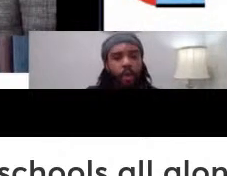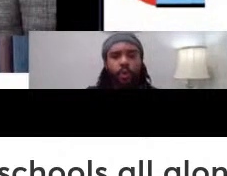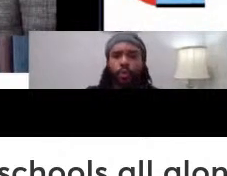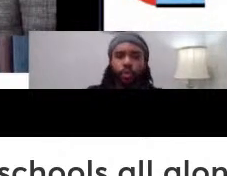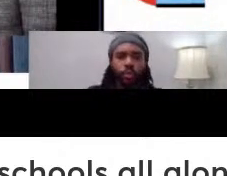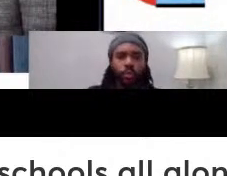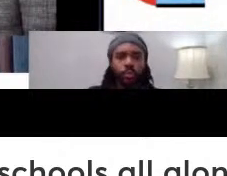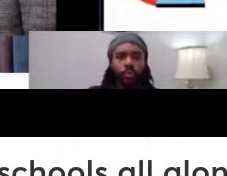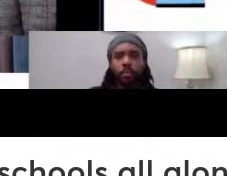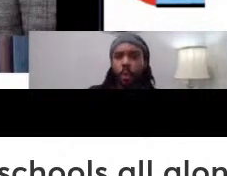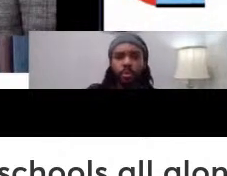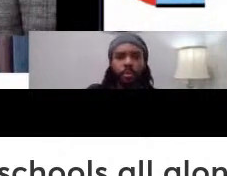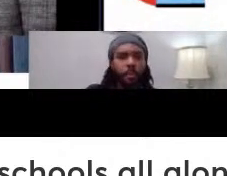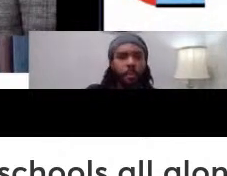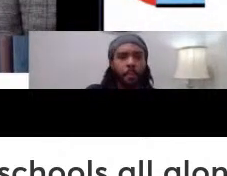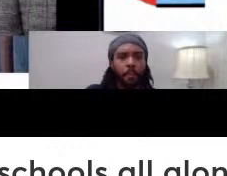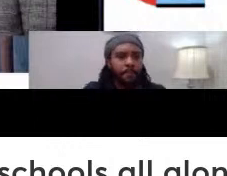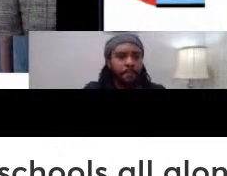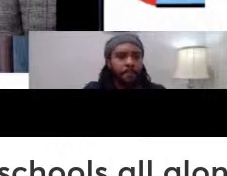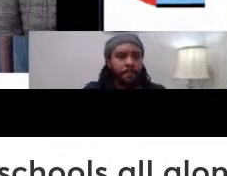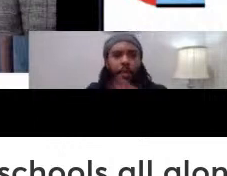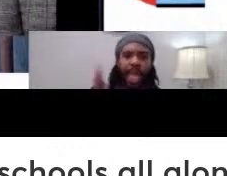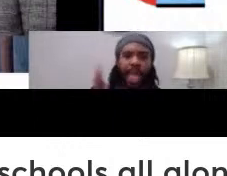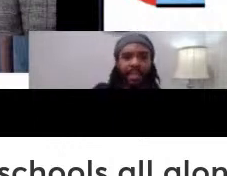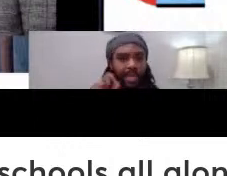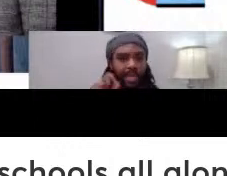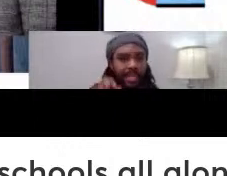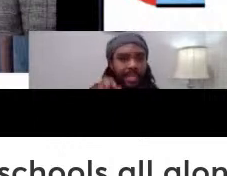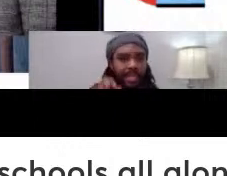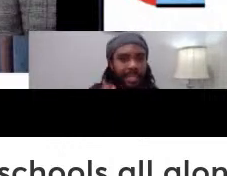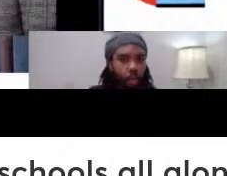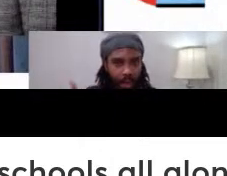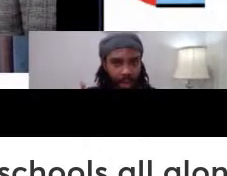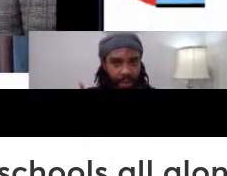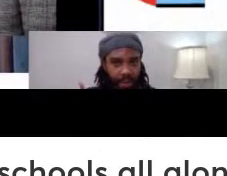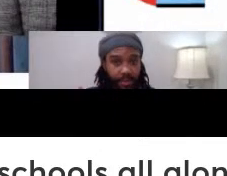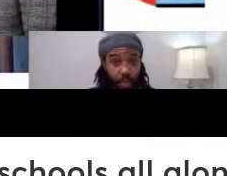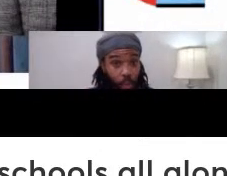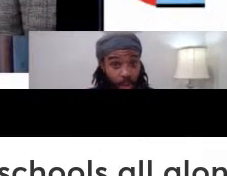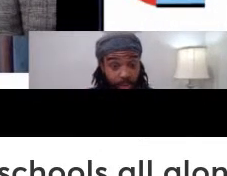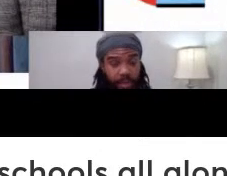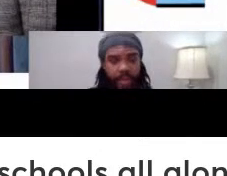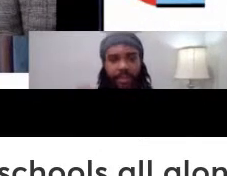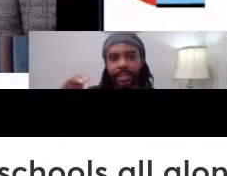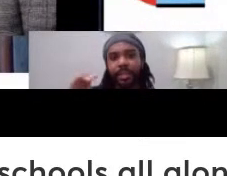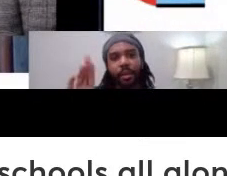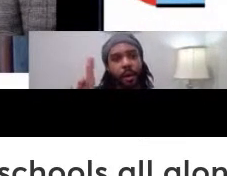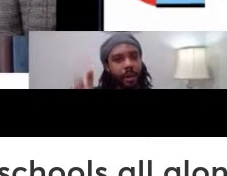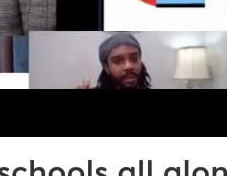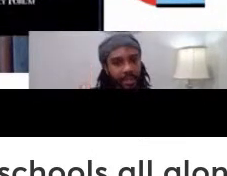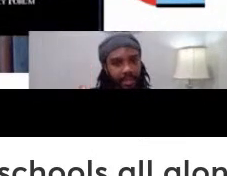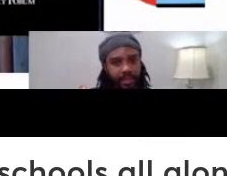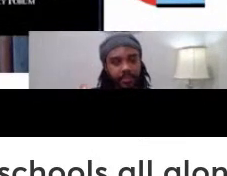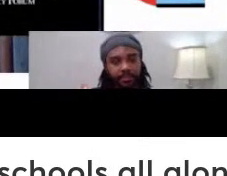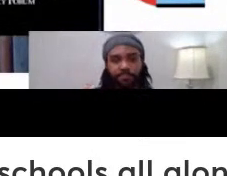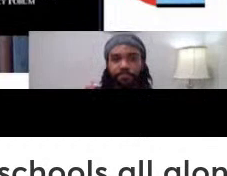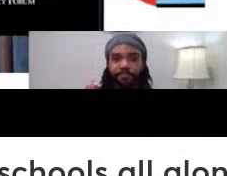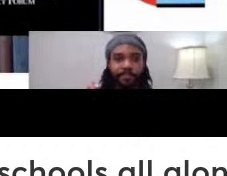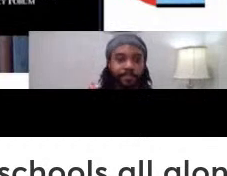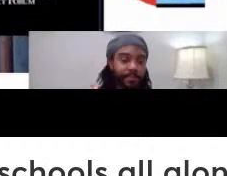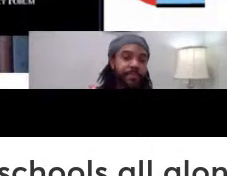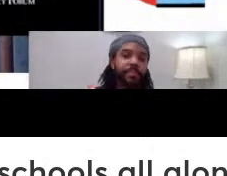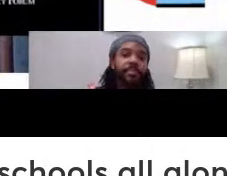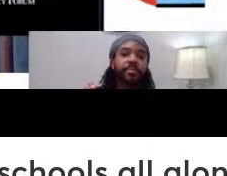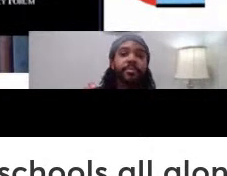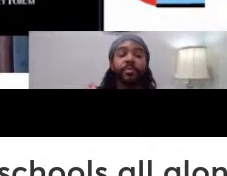our toolbox, and that is critical race theory. And so we really want